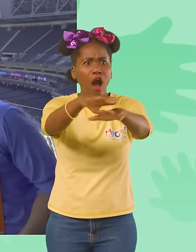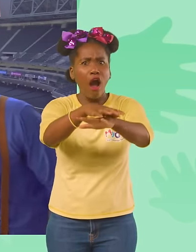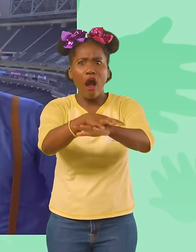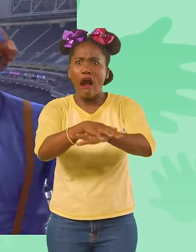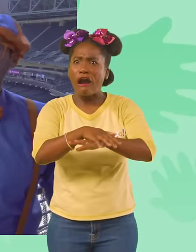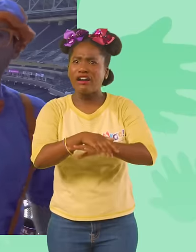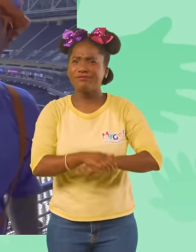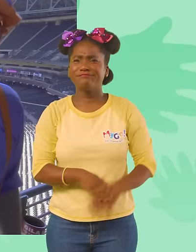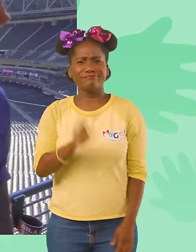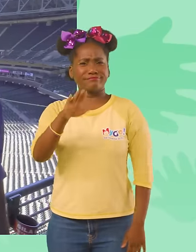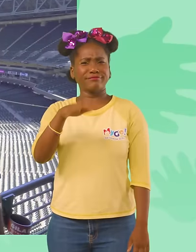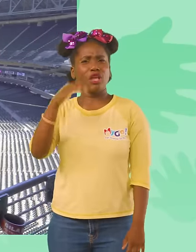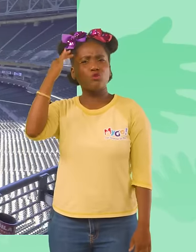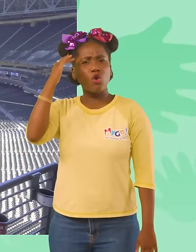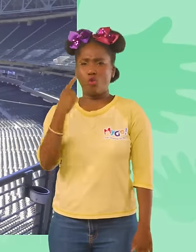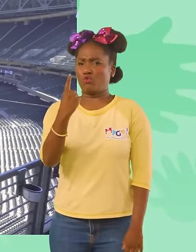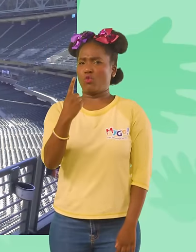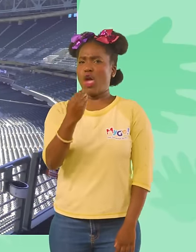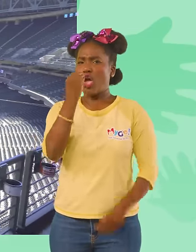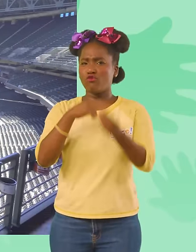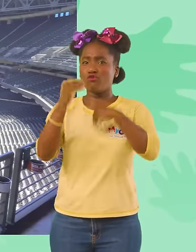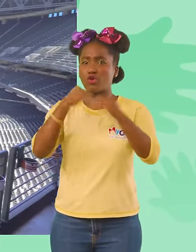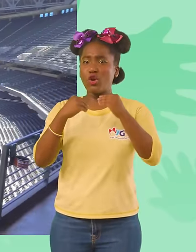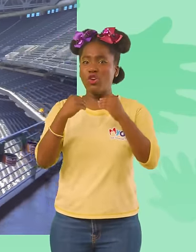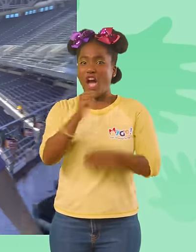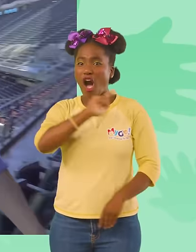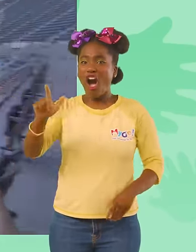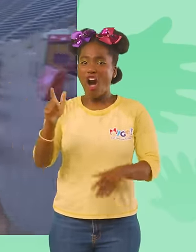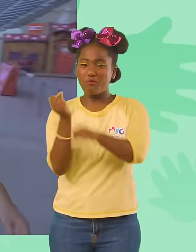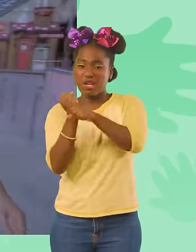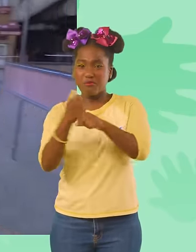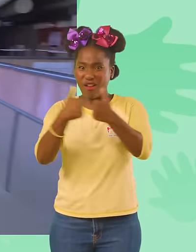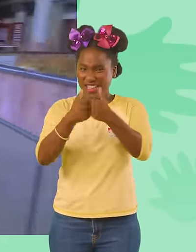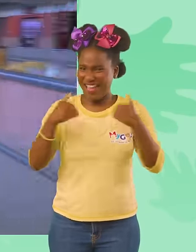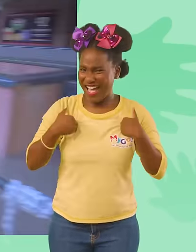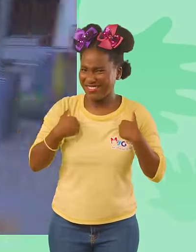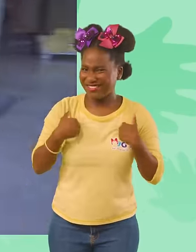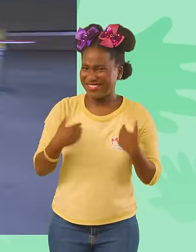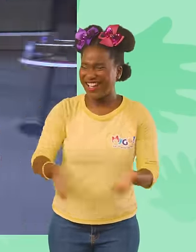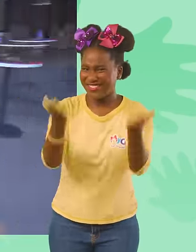Hey, do you know one food that every baseball game has? I'll show you.